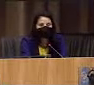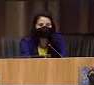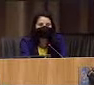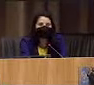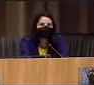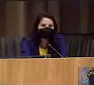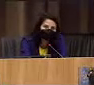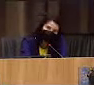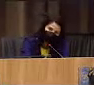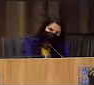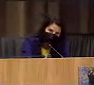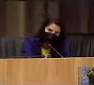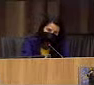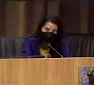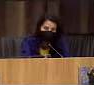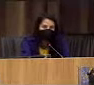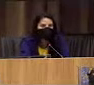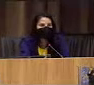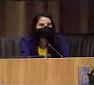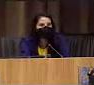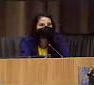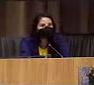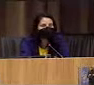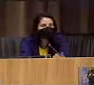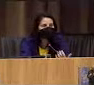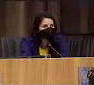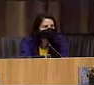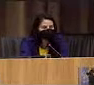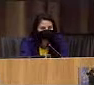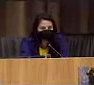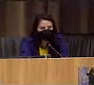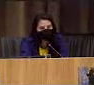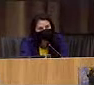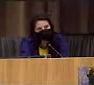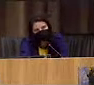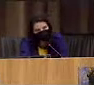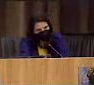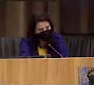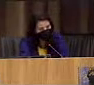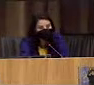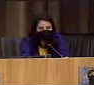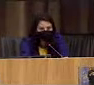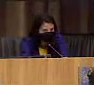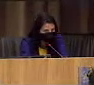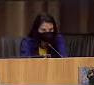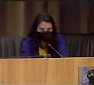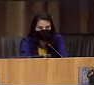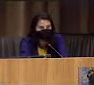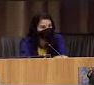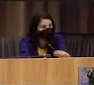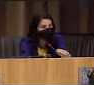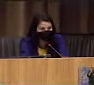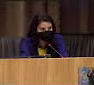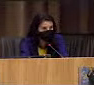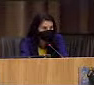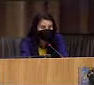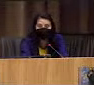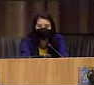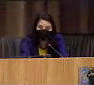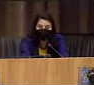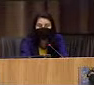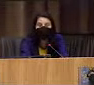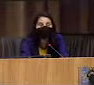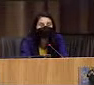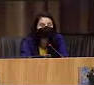health care because of that, but they went to hospitals because of other things. People that are going to